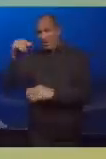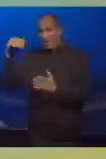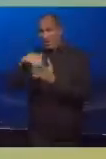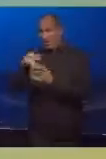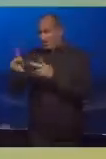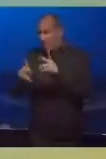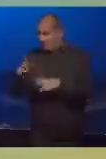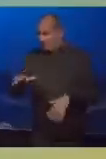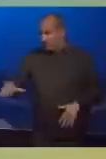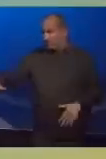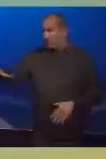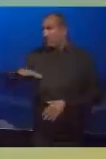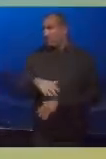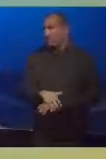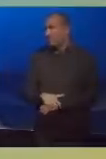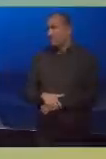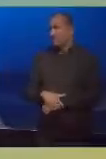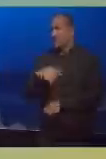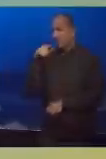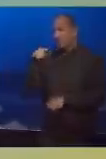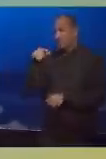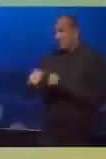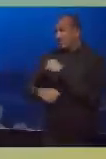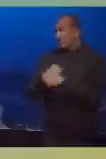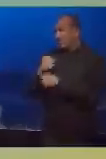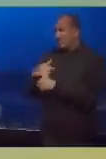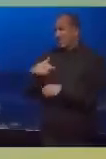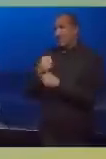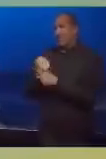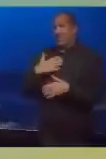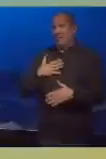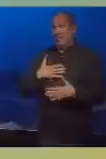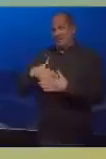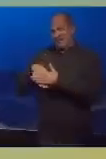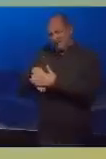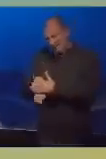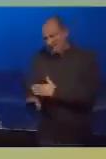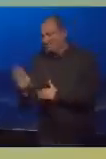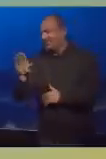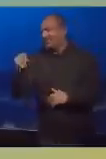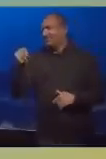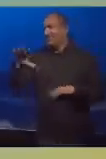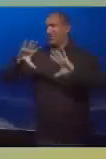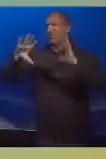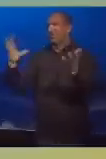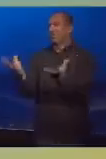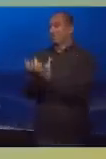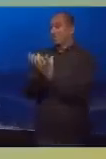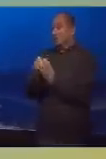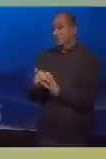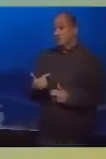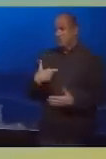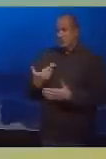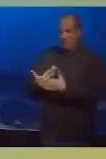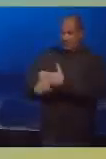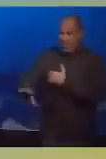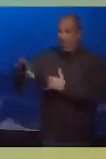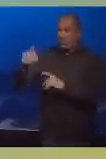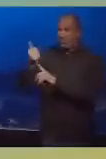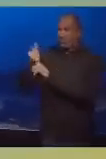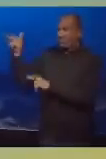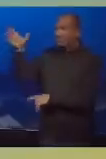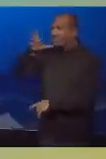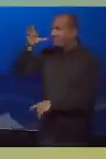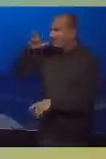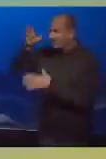people. This is a year that I made my entry into the world, born to a